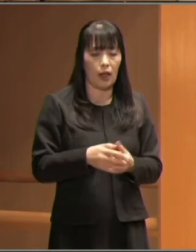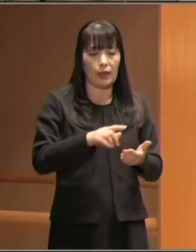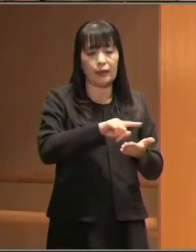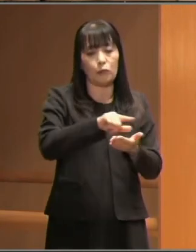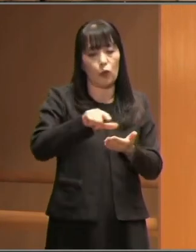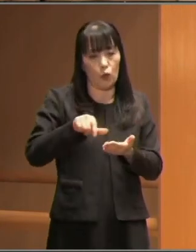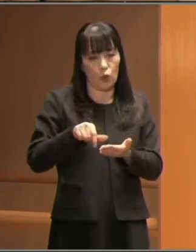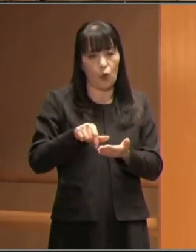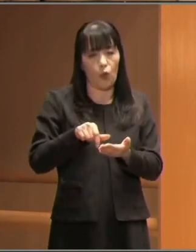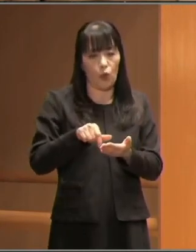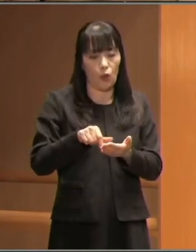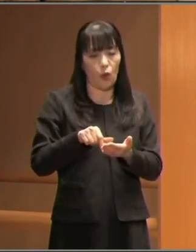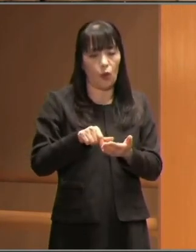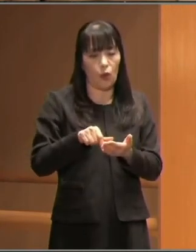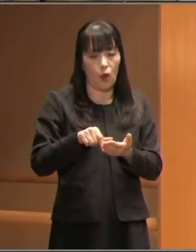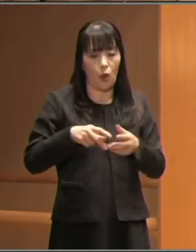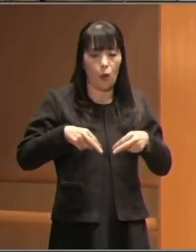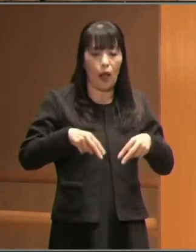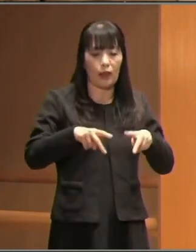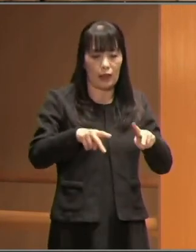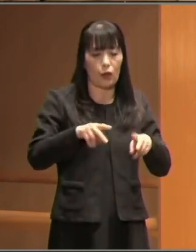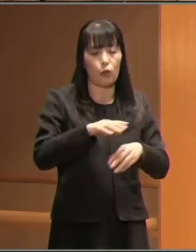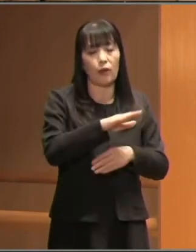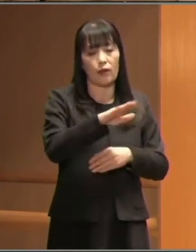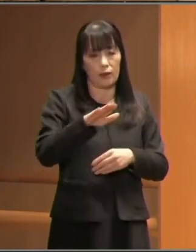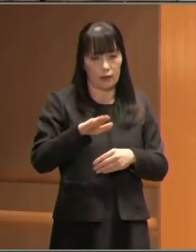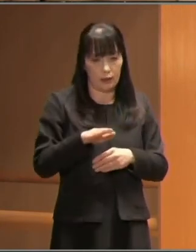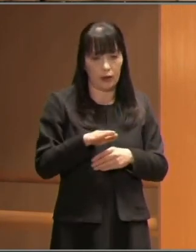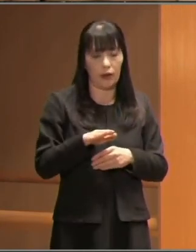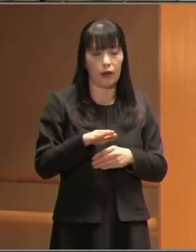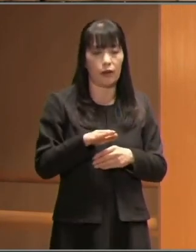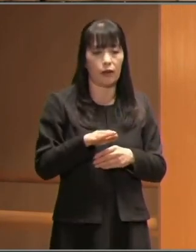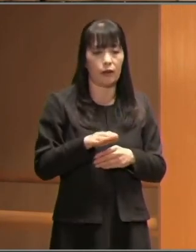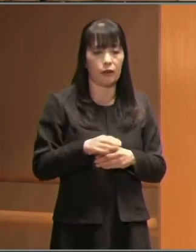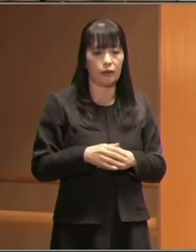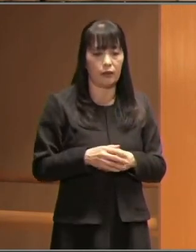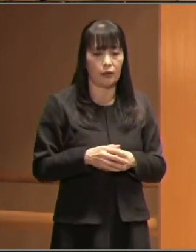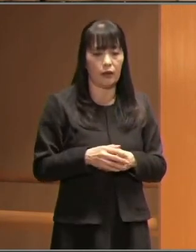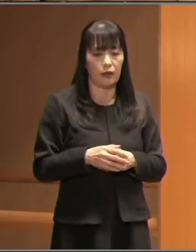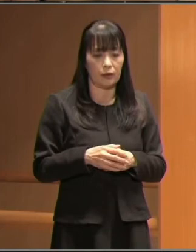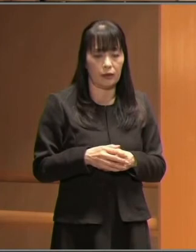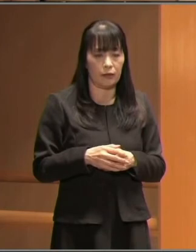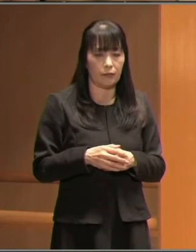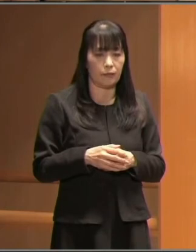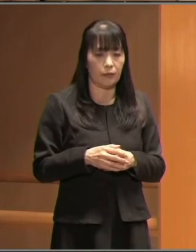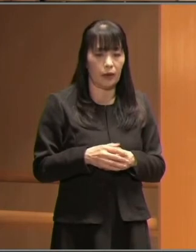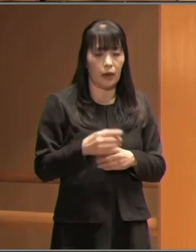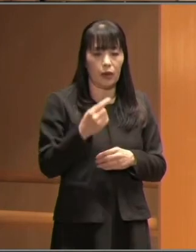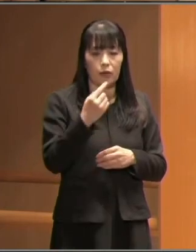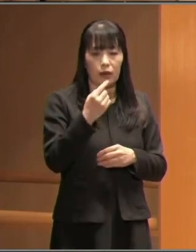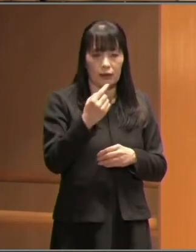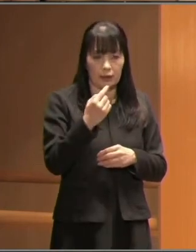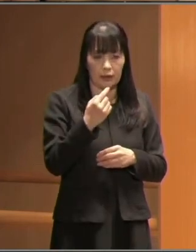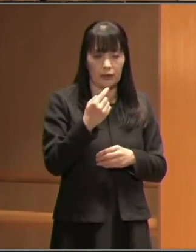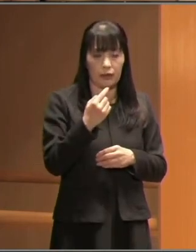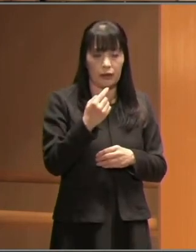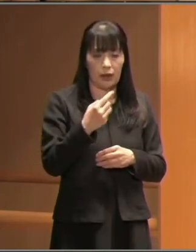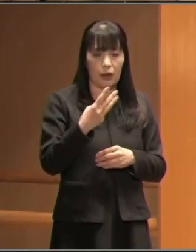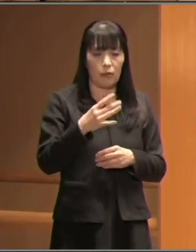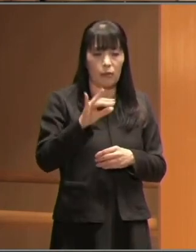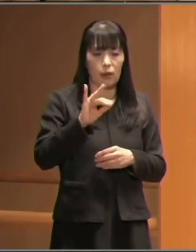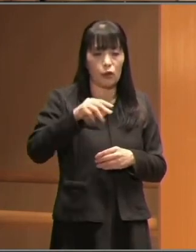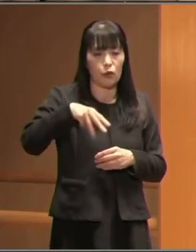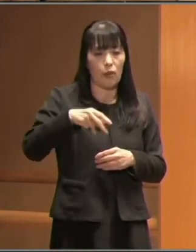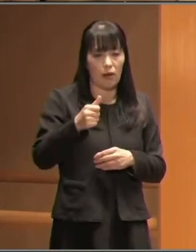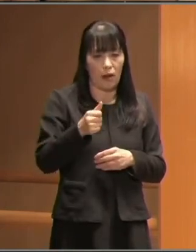got to know about this, so we approached them and we were asking if we could also secure or procure these paper bush Mitsumata